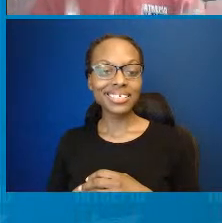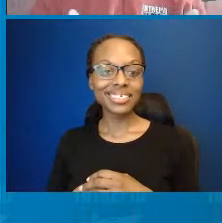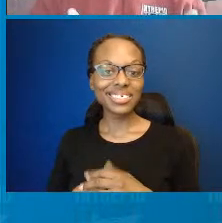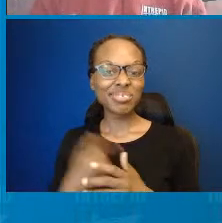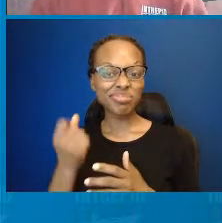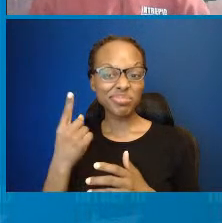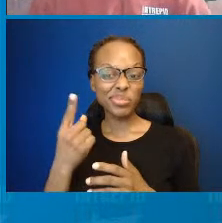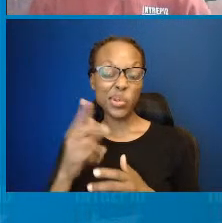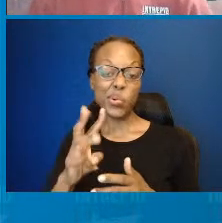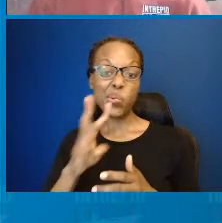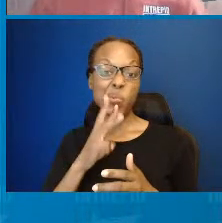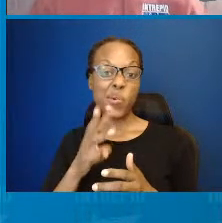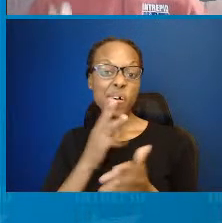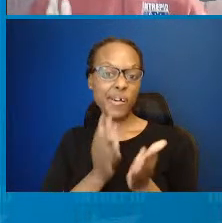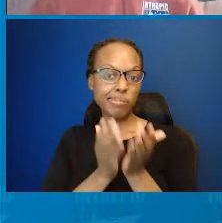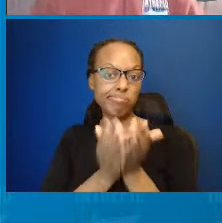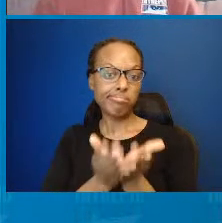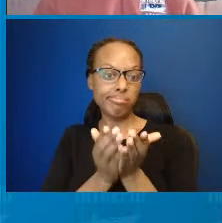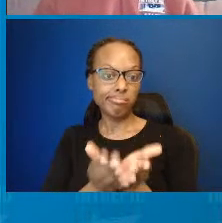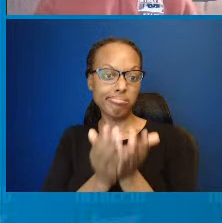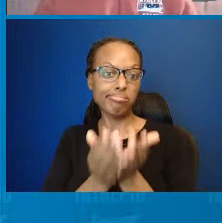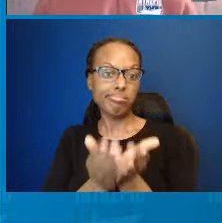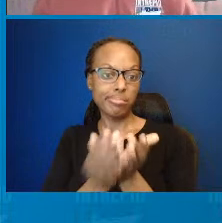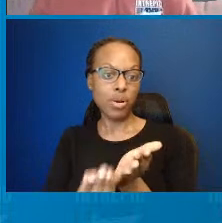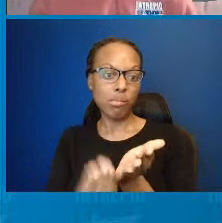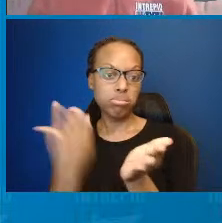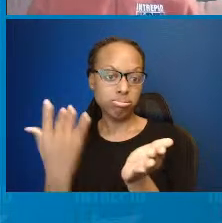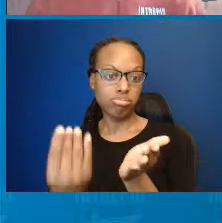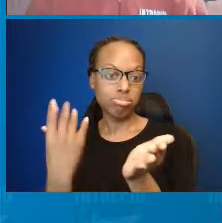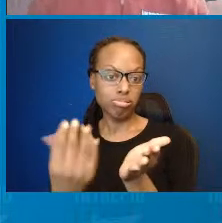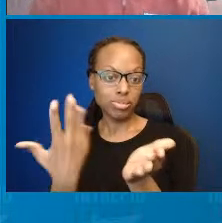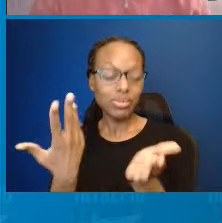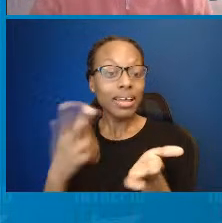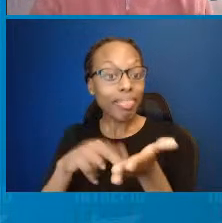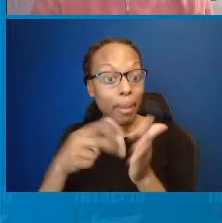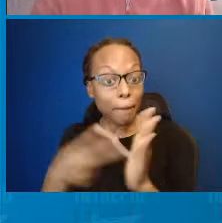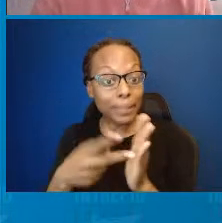through the water, it's not going to go as fast as a car, obviously.